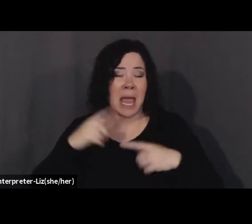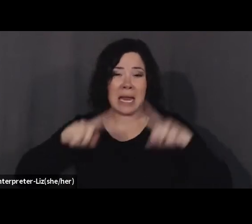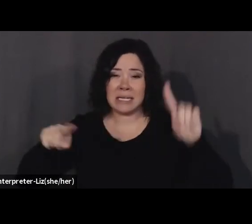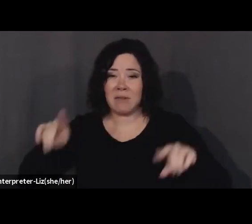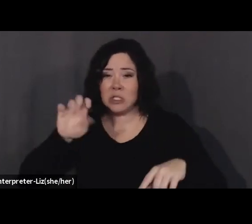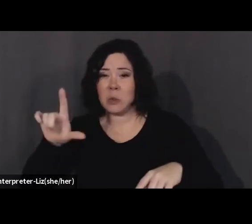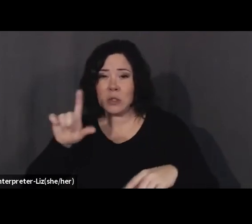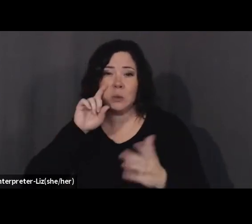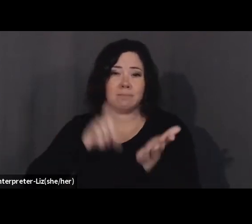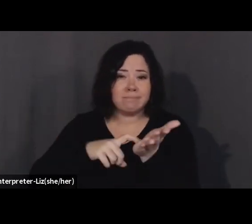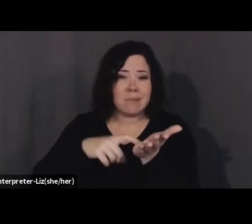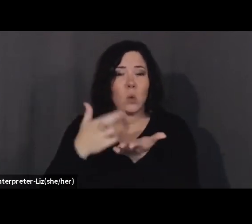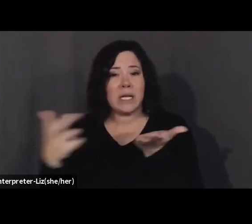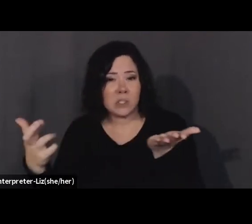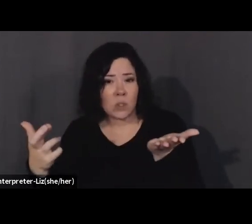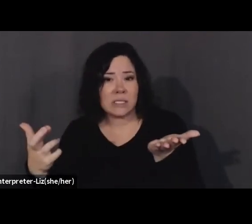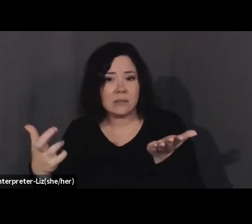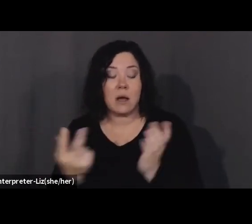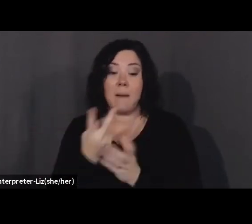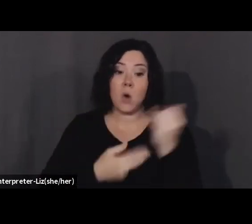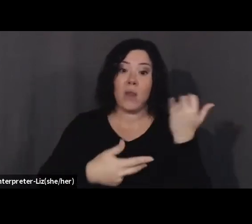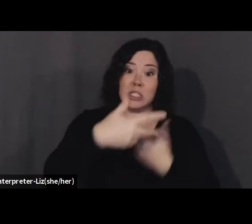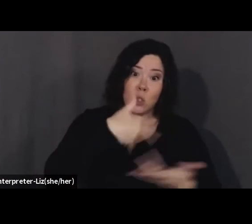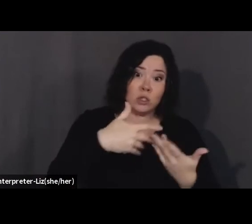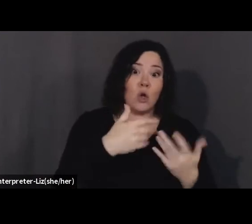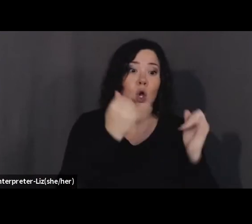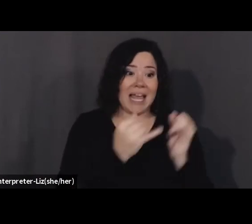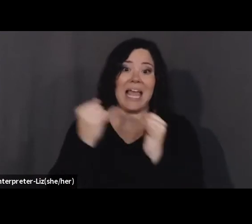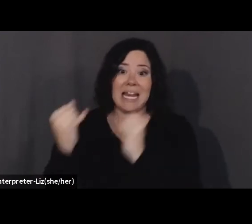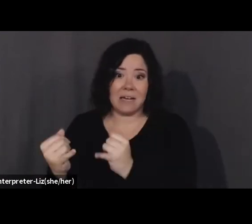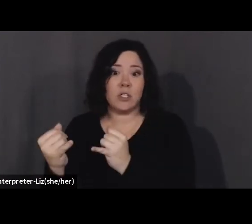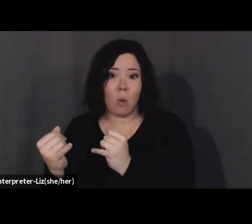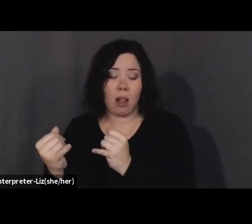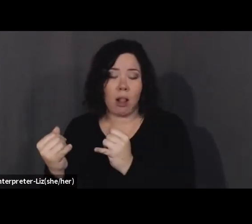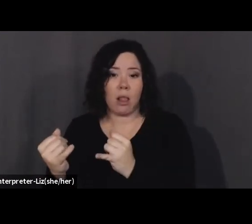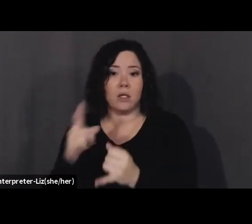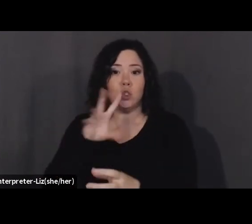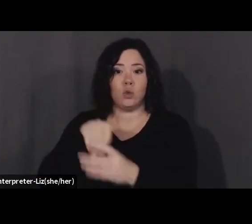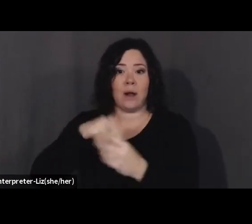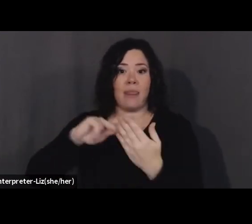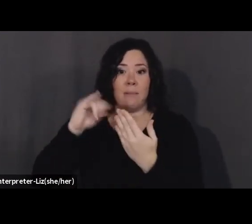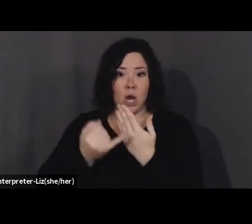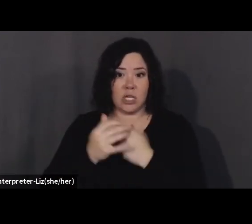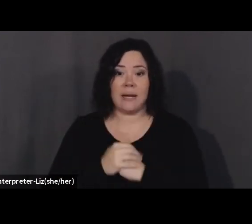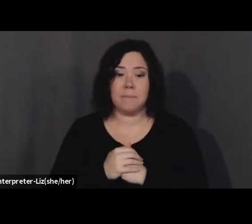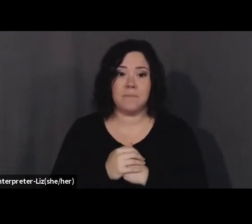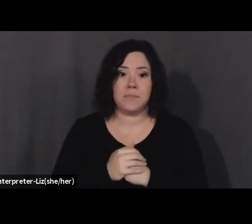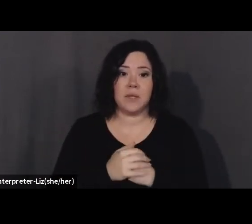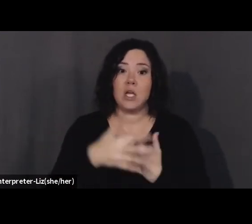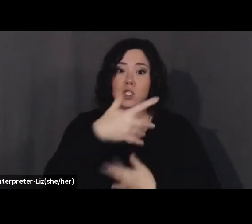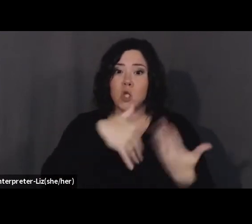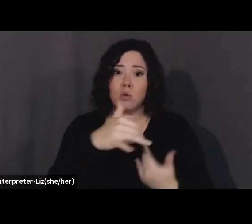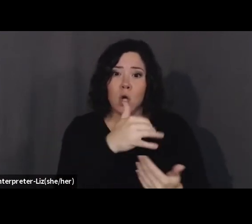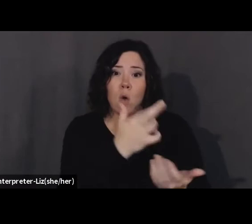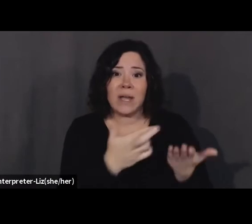identify resources, both social, individual, personal resources to contribute to the project. So both social resources, such as